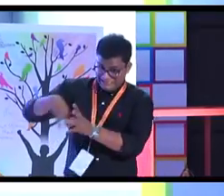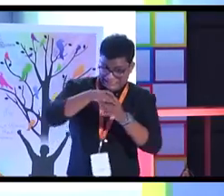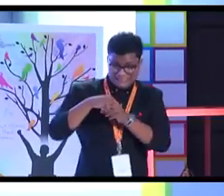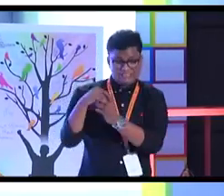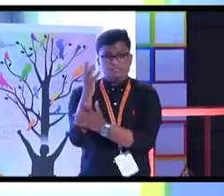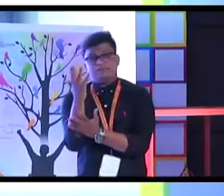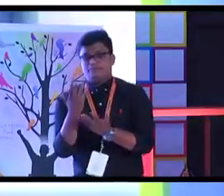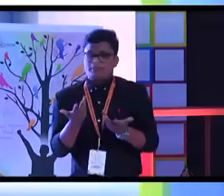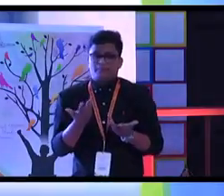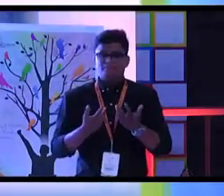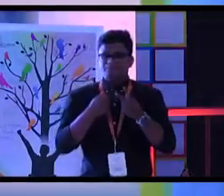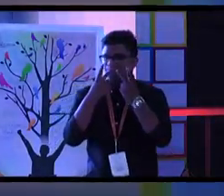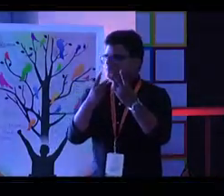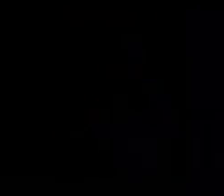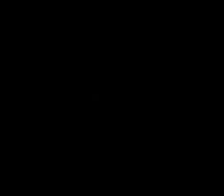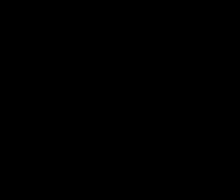video?